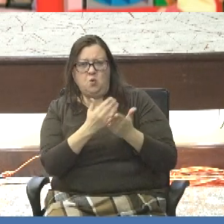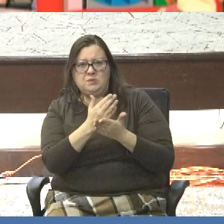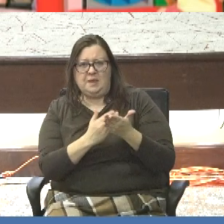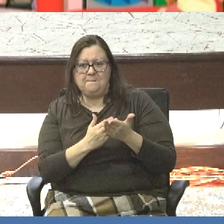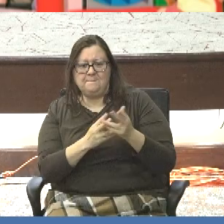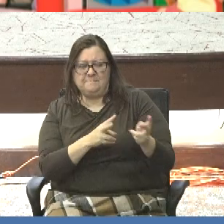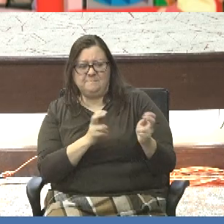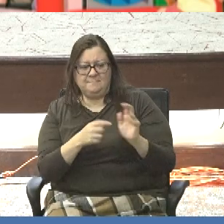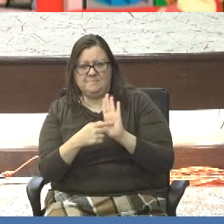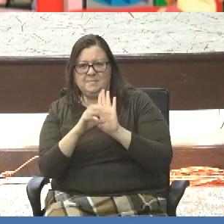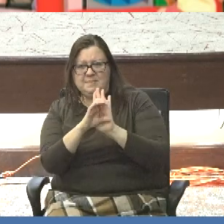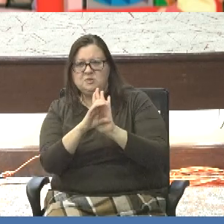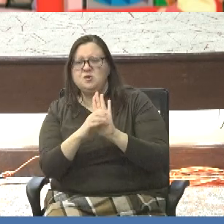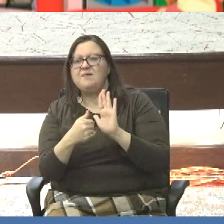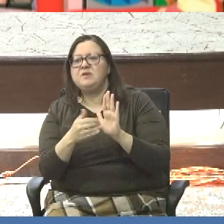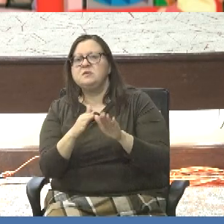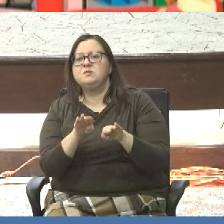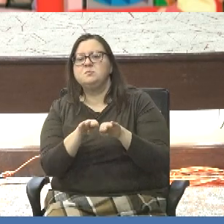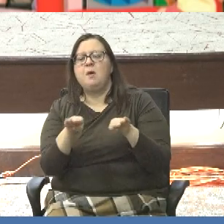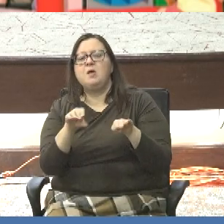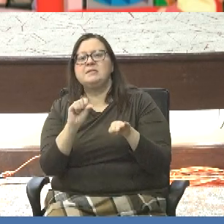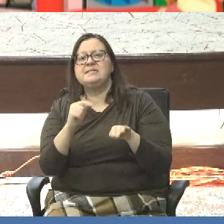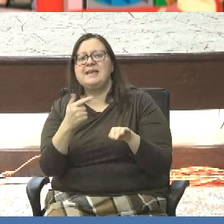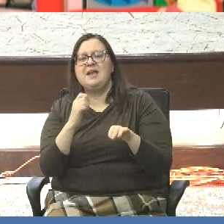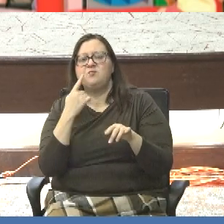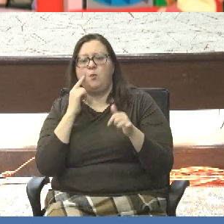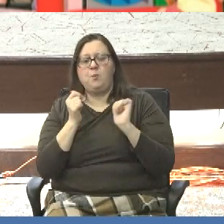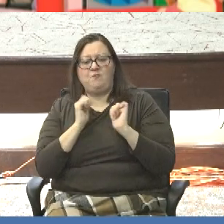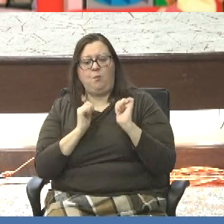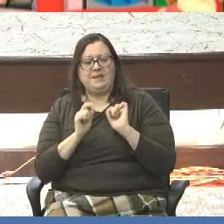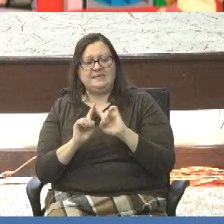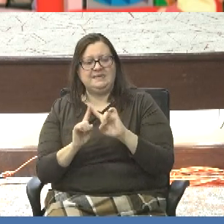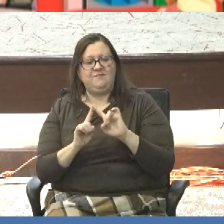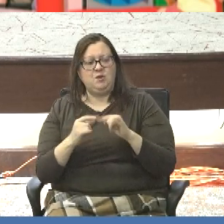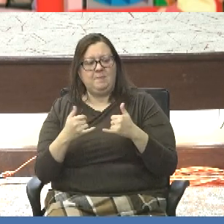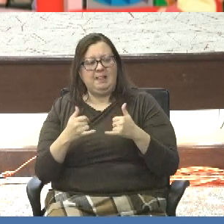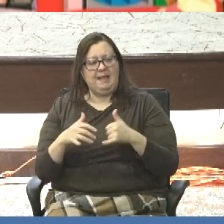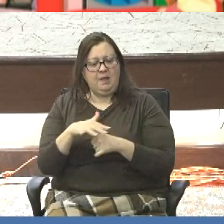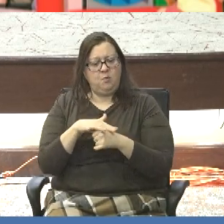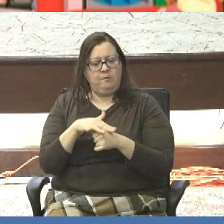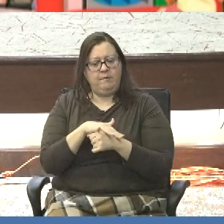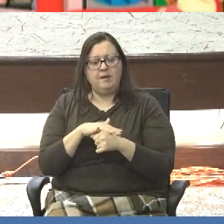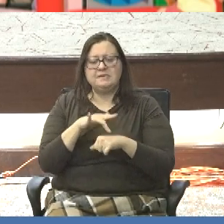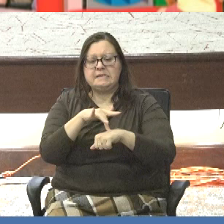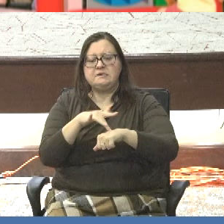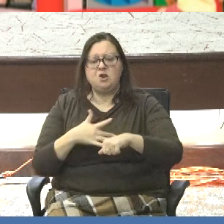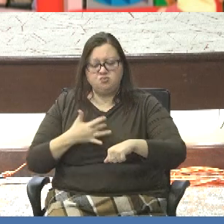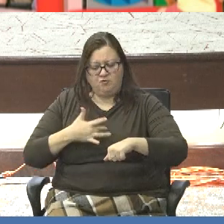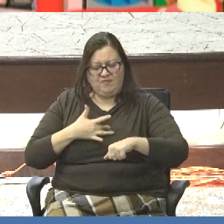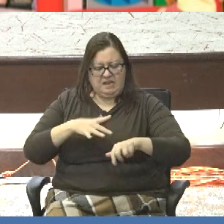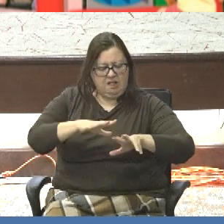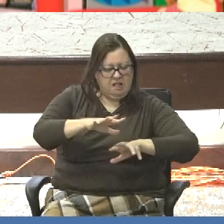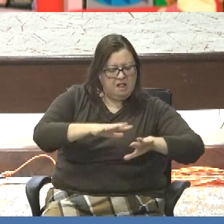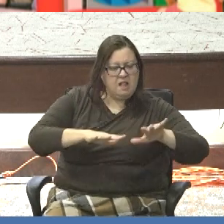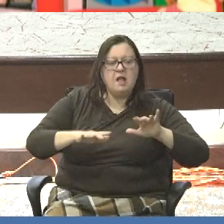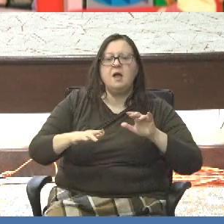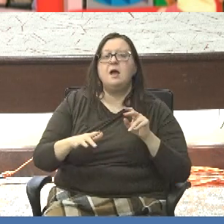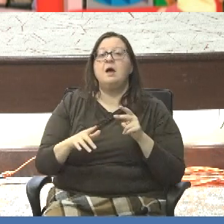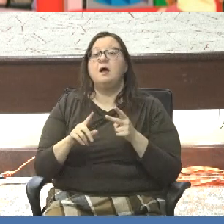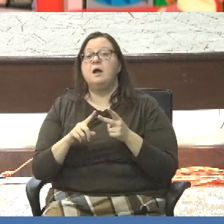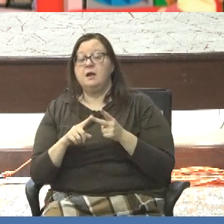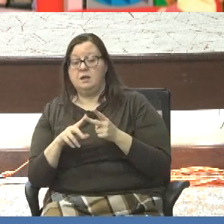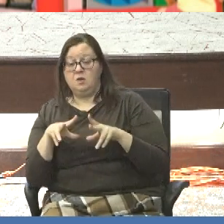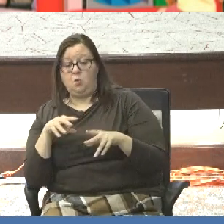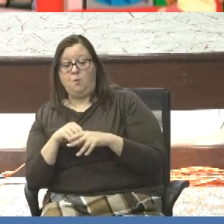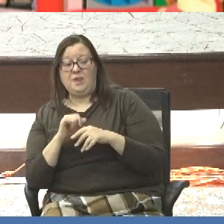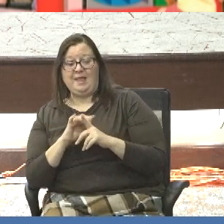areas. We've got a small stage for performance with different play areas, a lot of touch and feel features, but then also